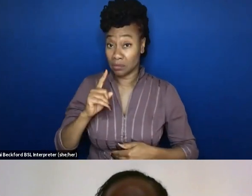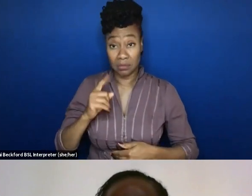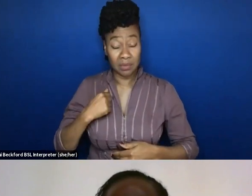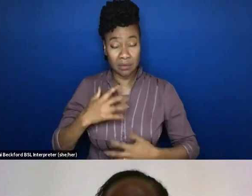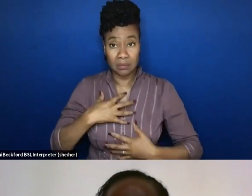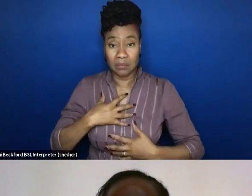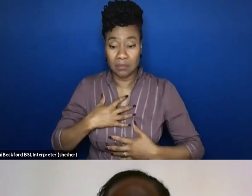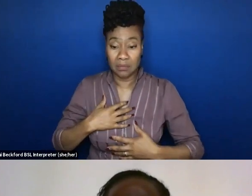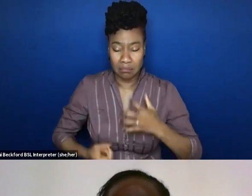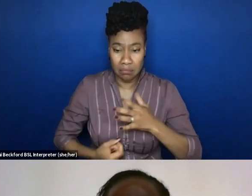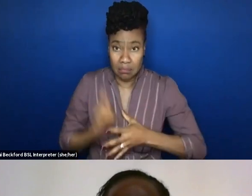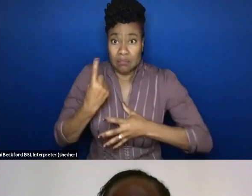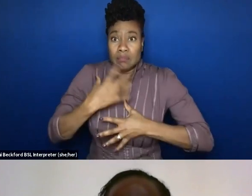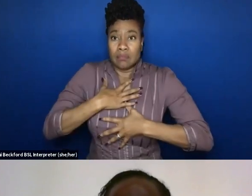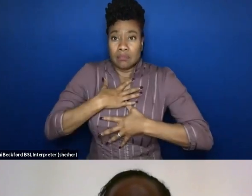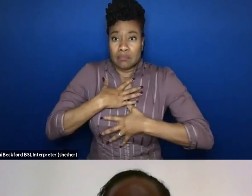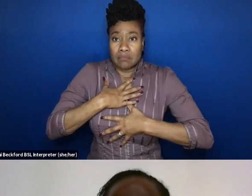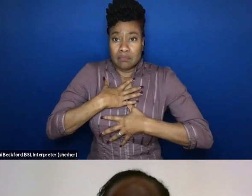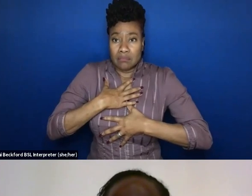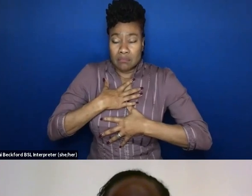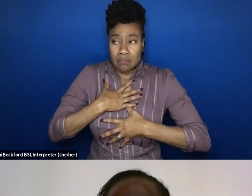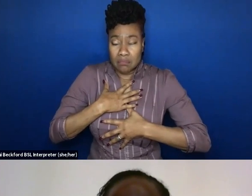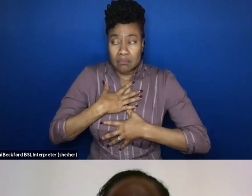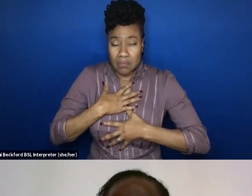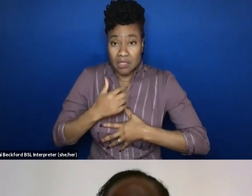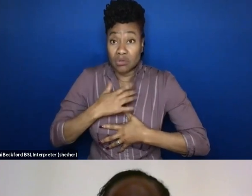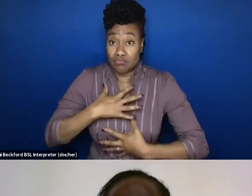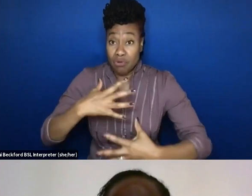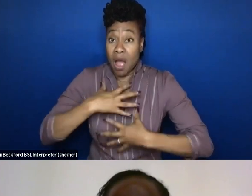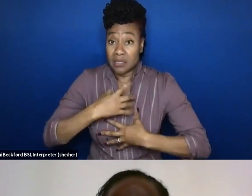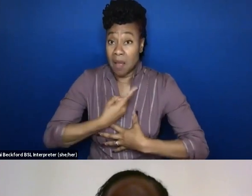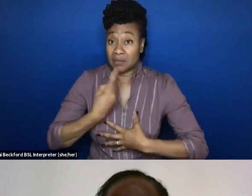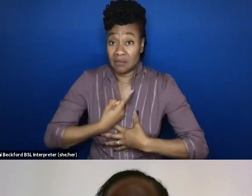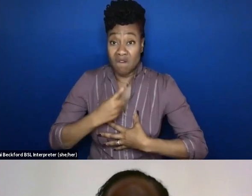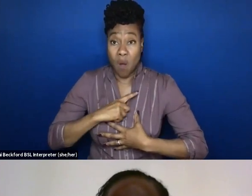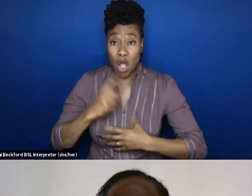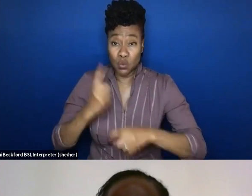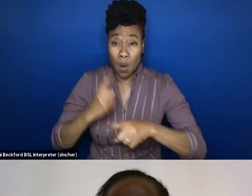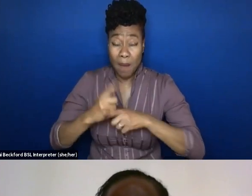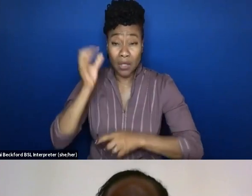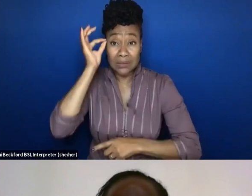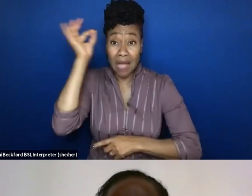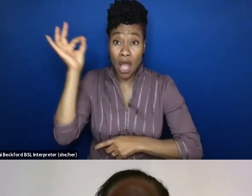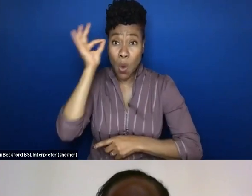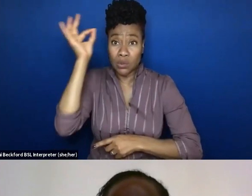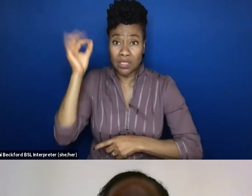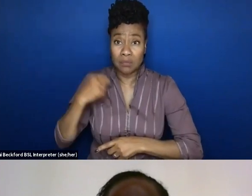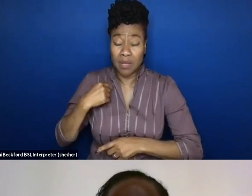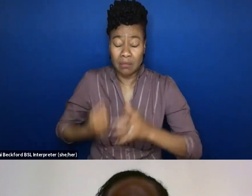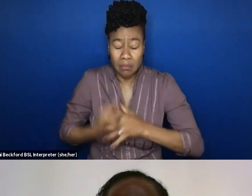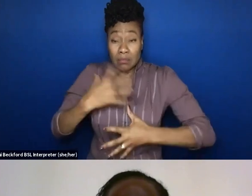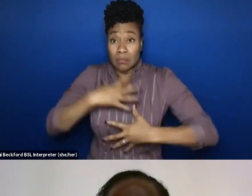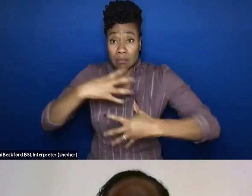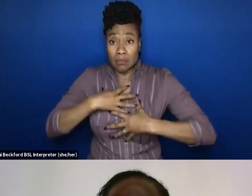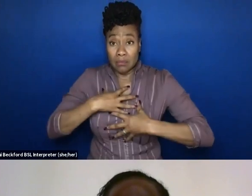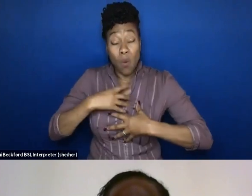to find myself emotional talking about psychosis, because it's trauma. Mm-hmm. And